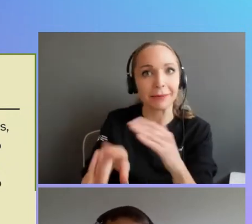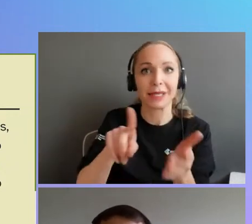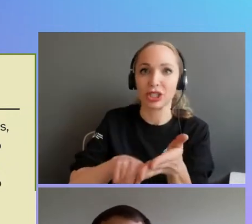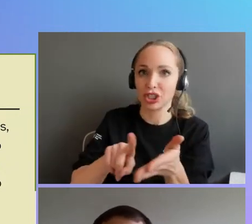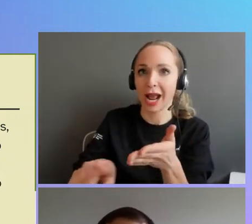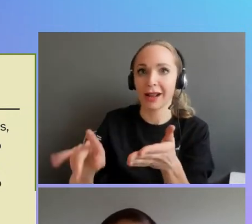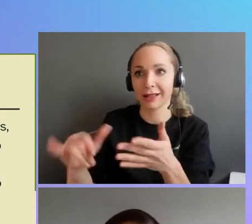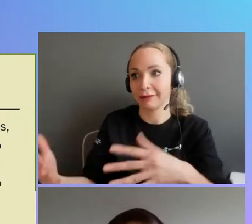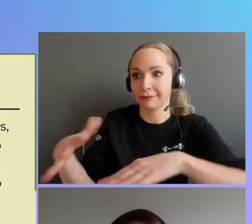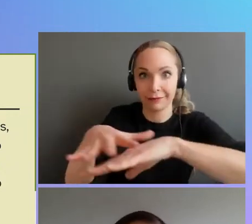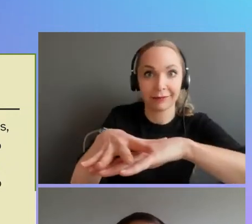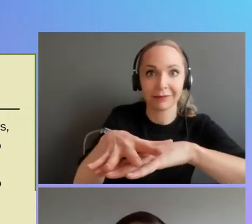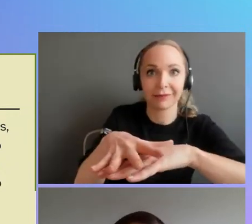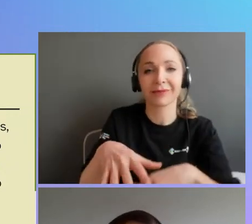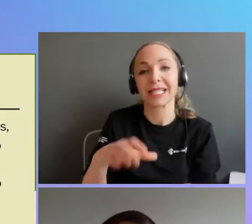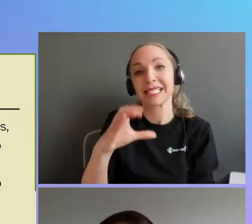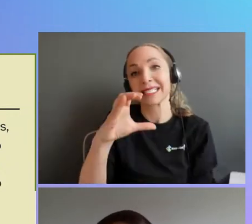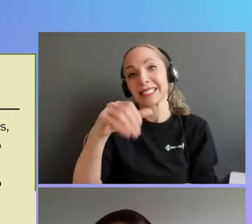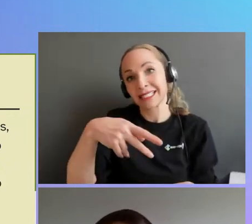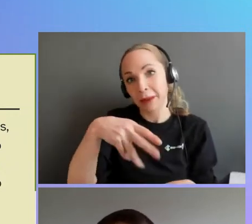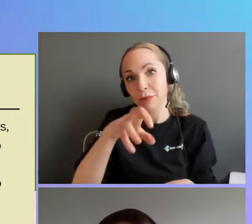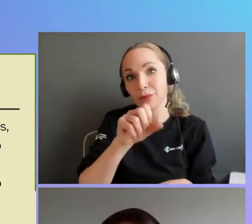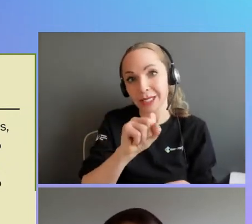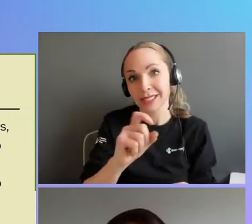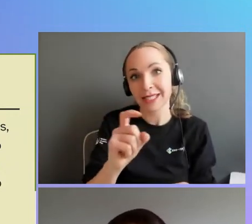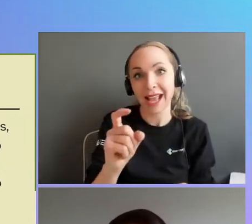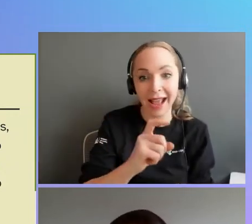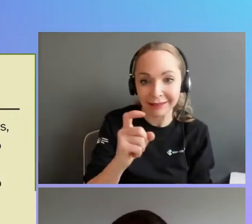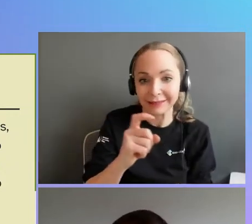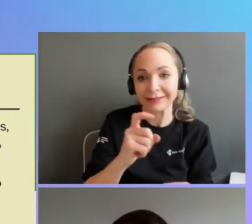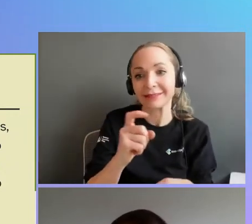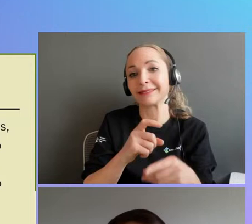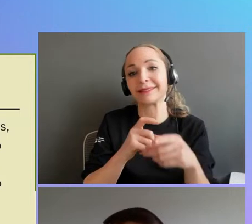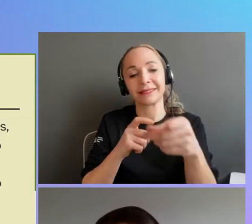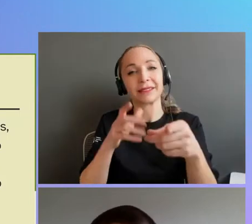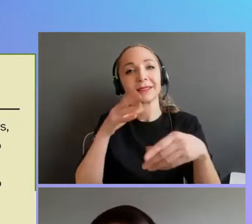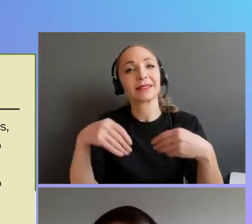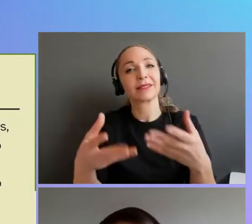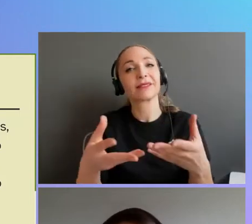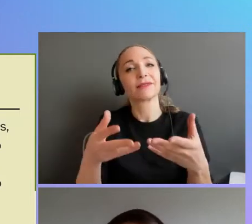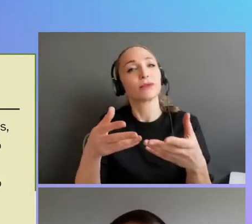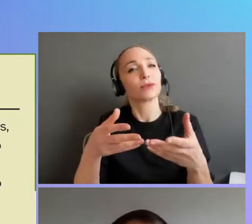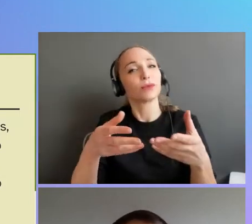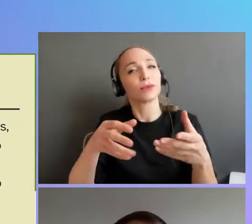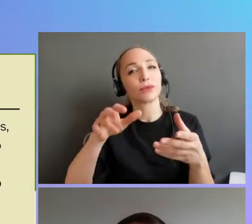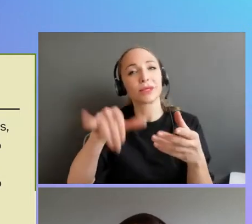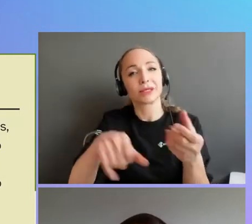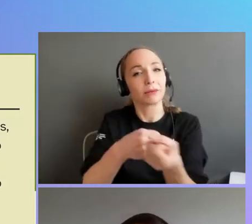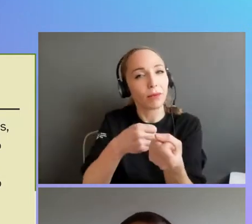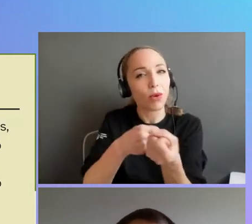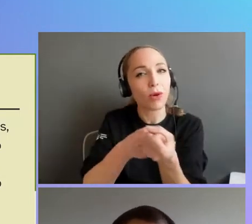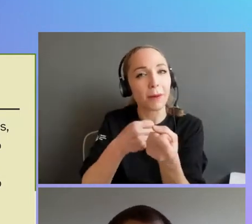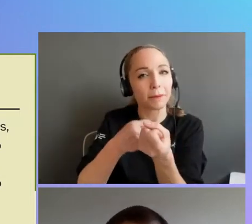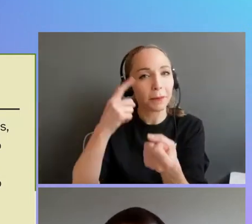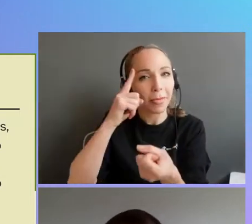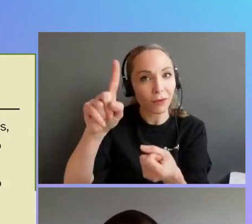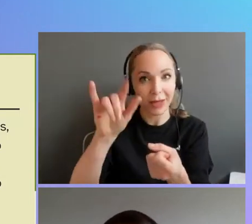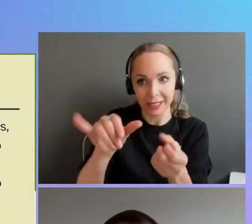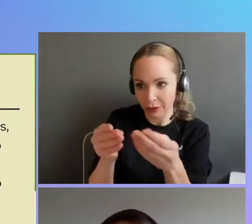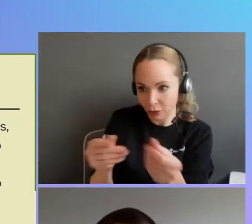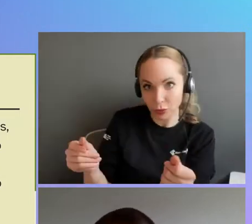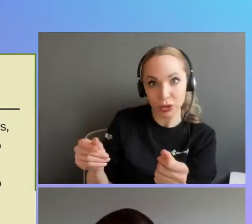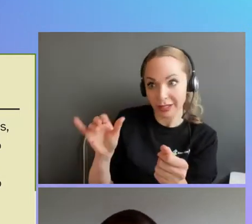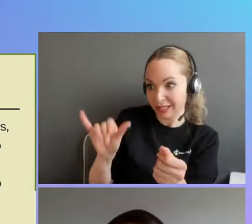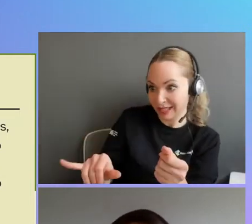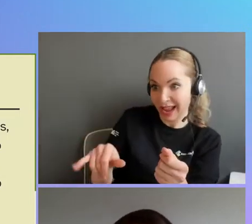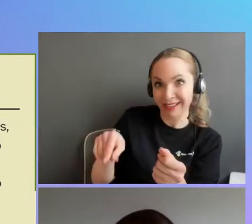this gives you the solution for that issue of having a certain accessibility check trigger behind